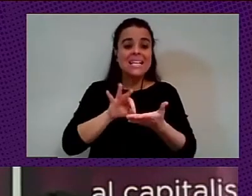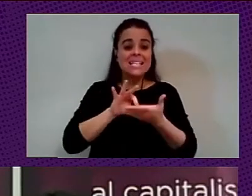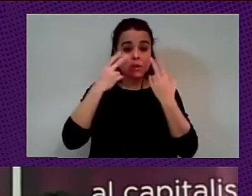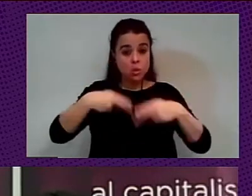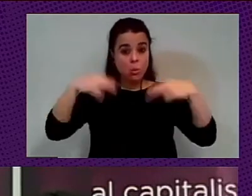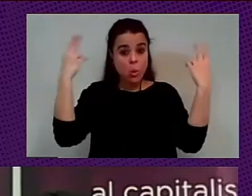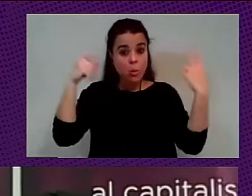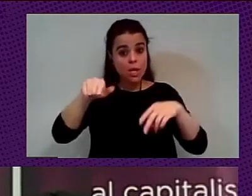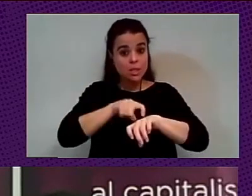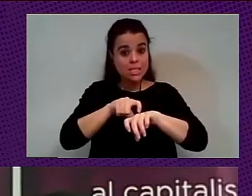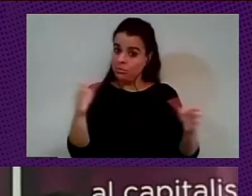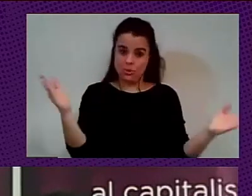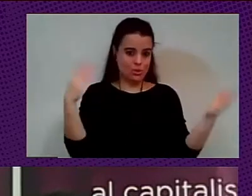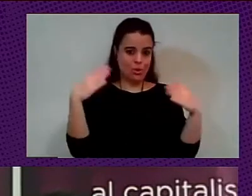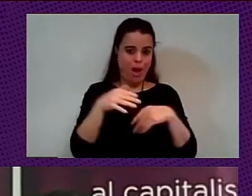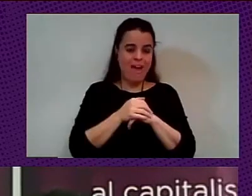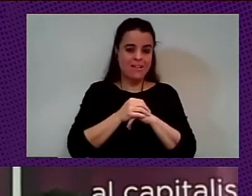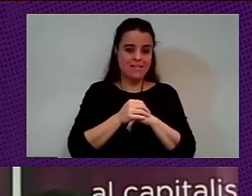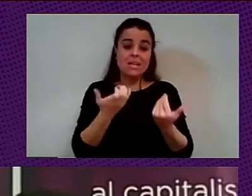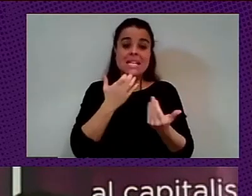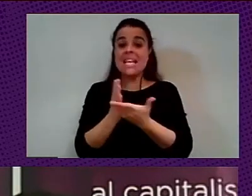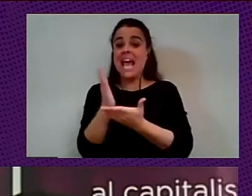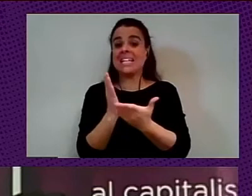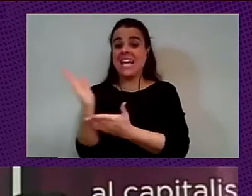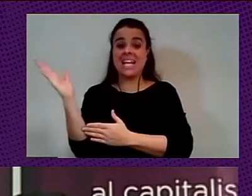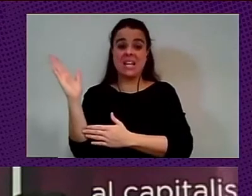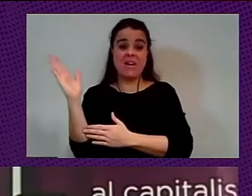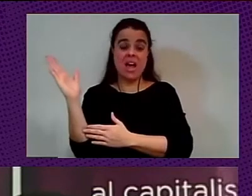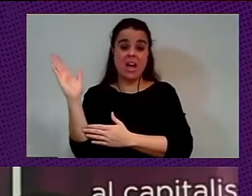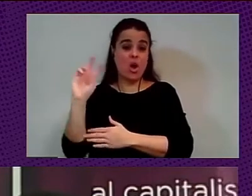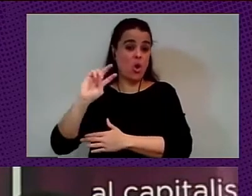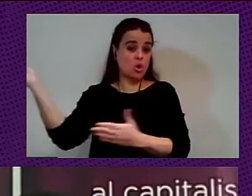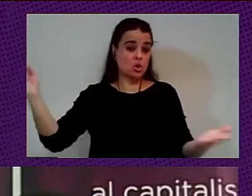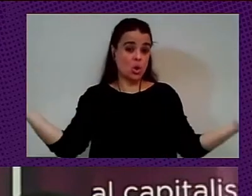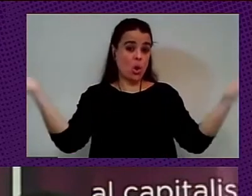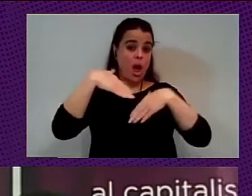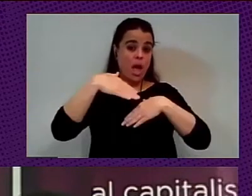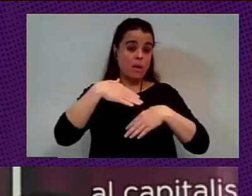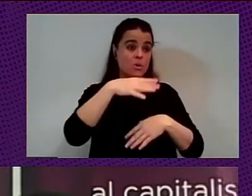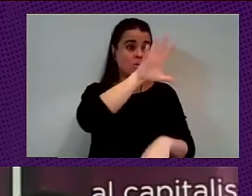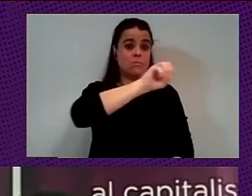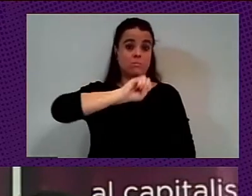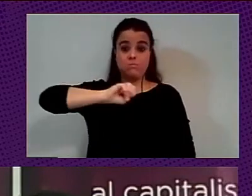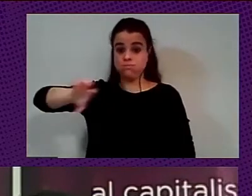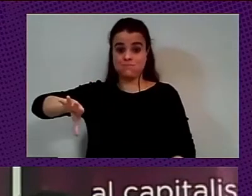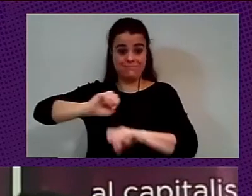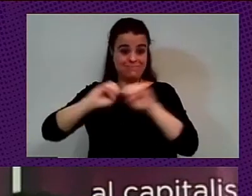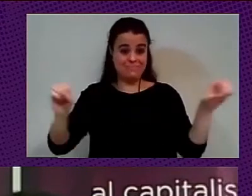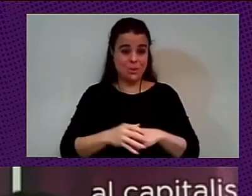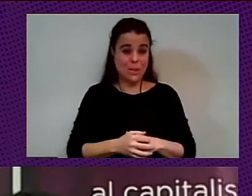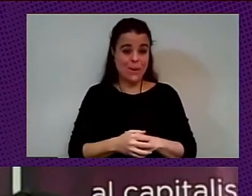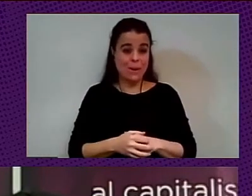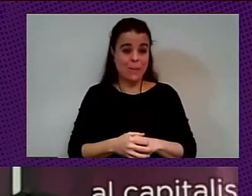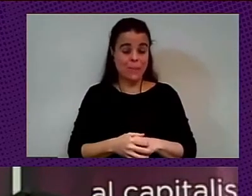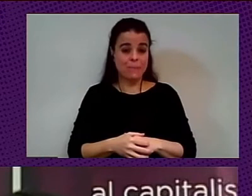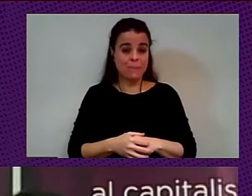will be impossible anyway. So you can't actually enjoy your rights, your digital rights, if you don't have alternatives to